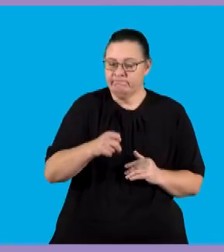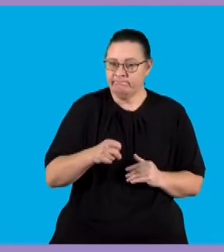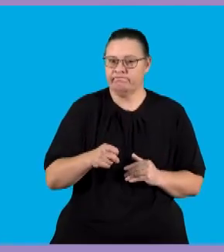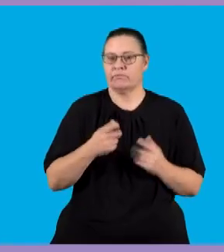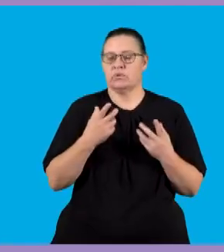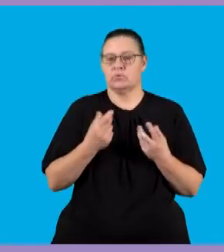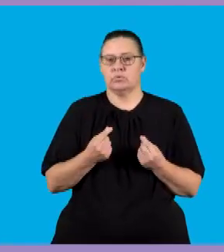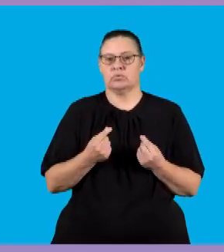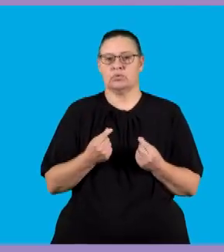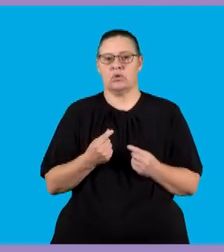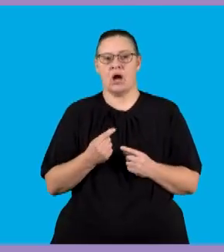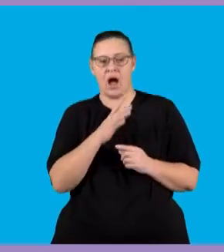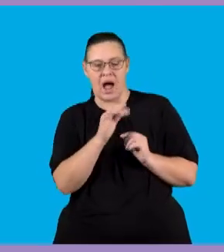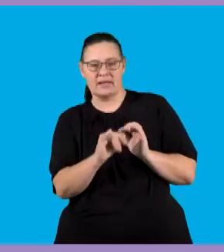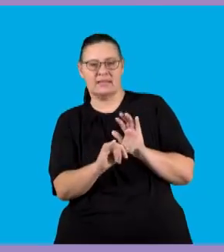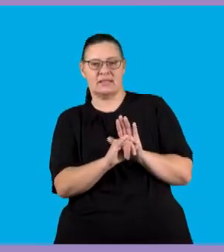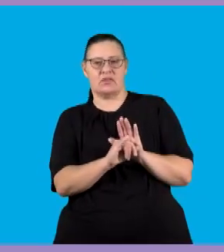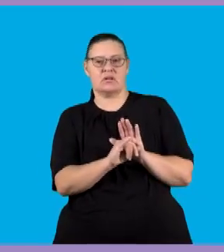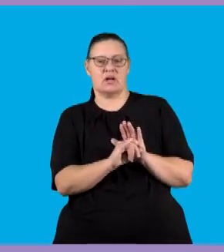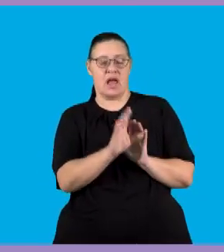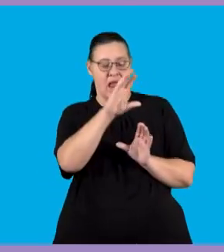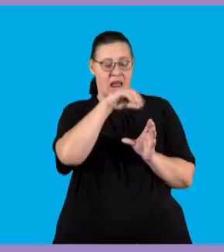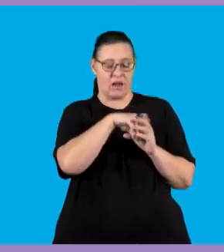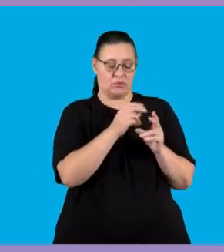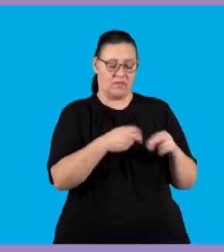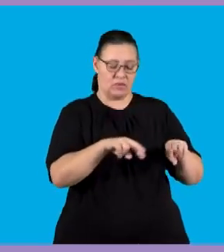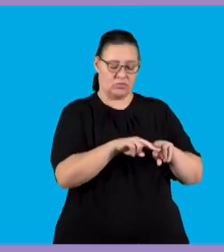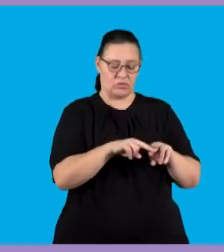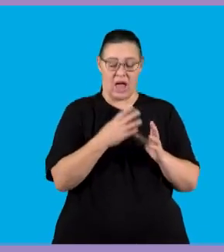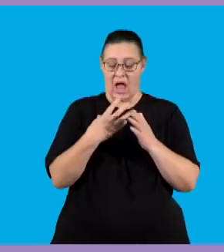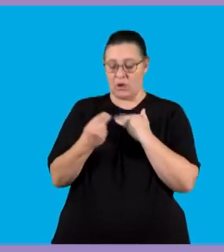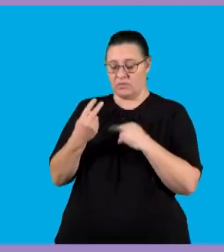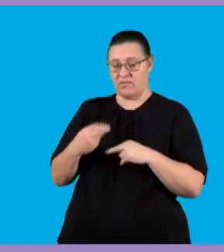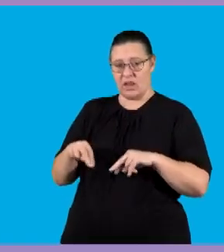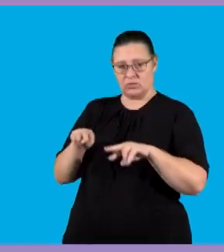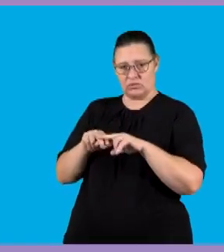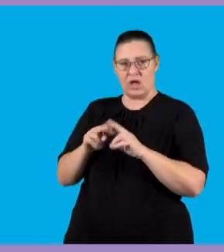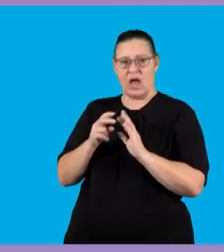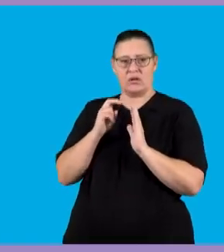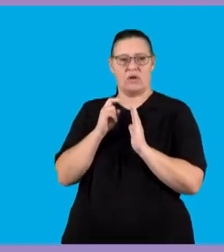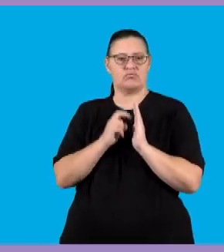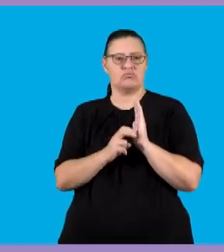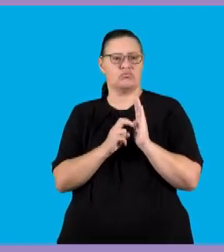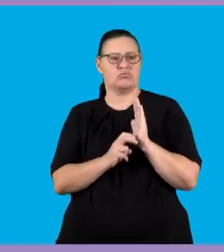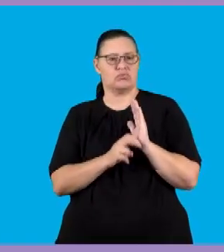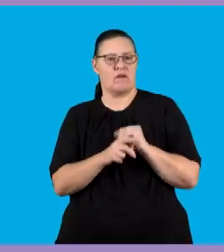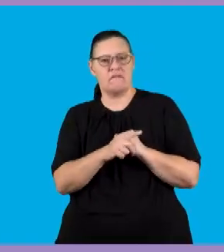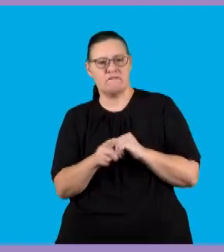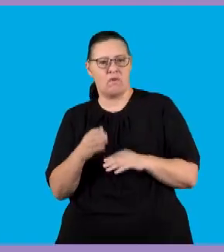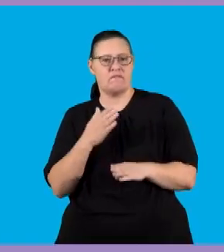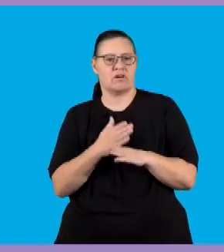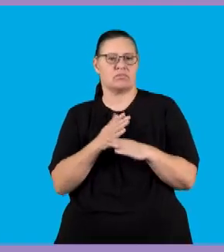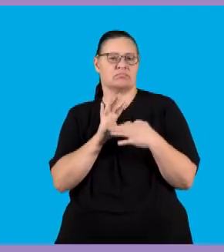lesson, you should be able to determine and identify the input values, the output values, and the rules